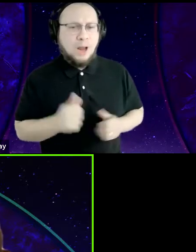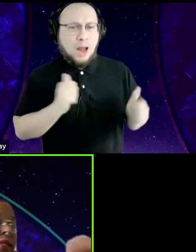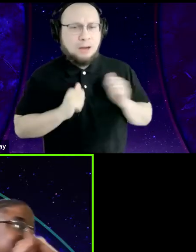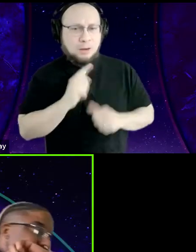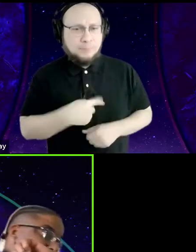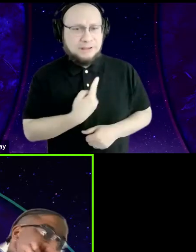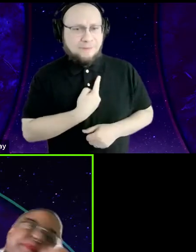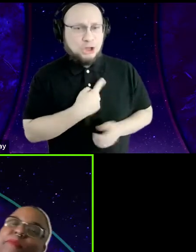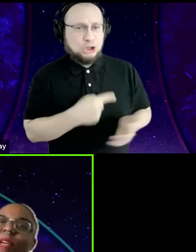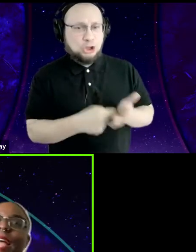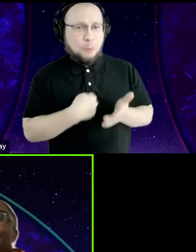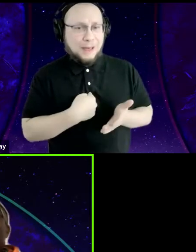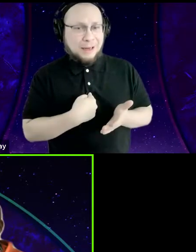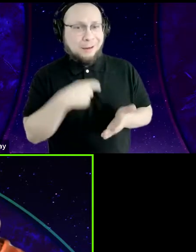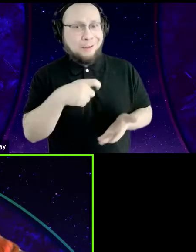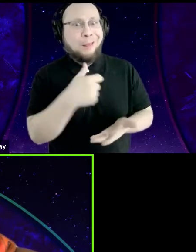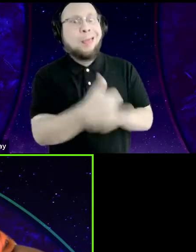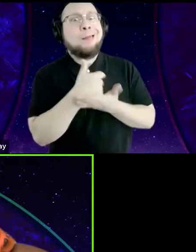help.